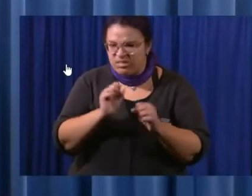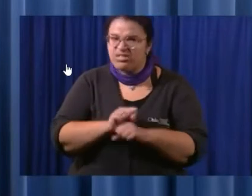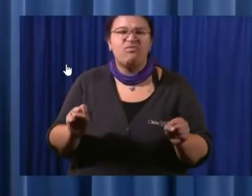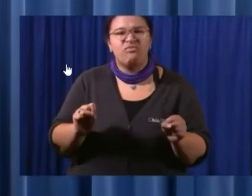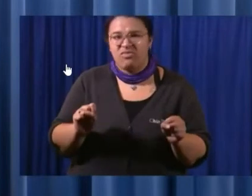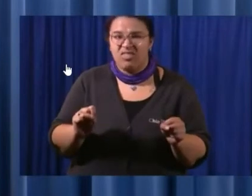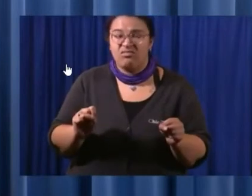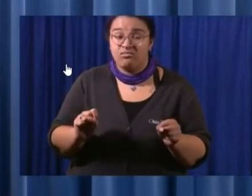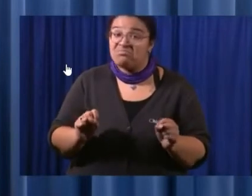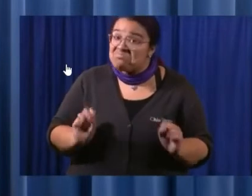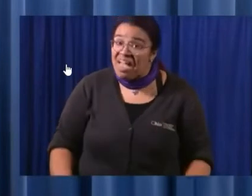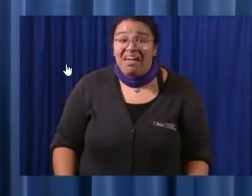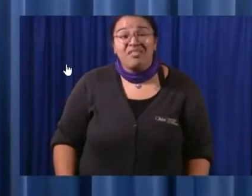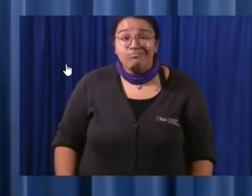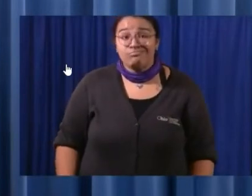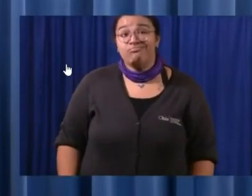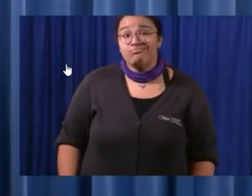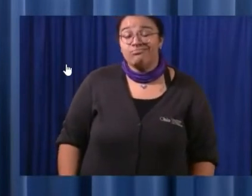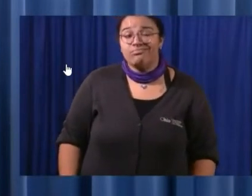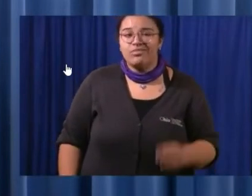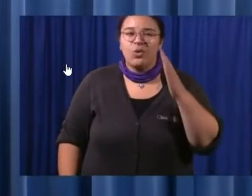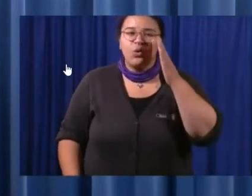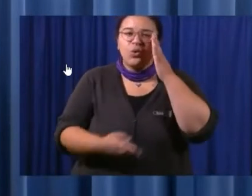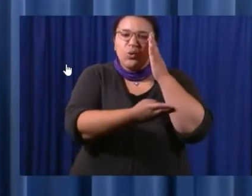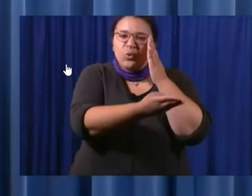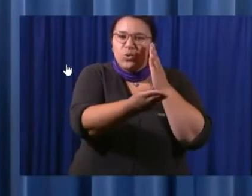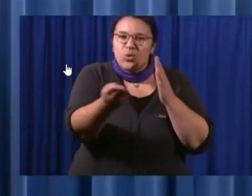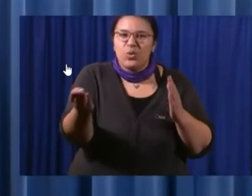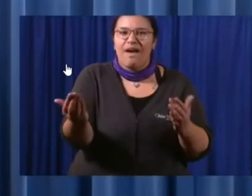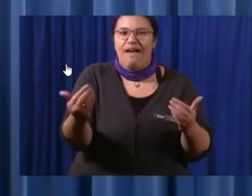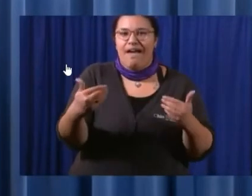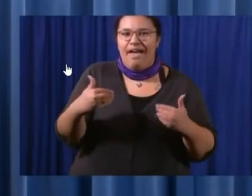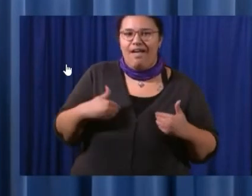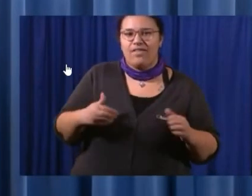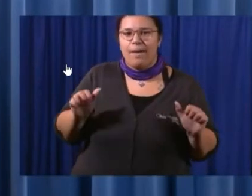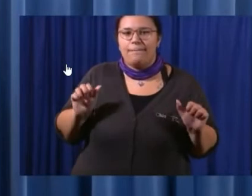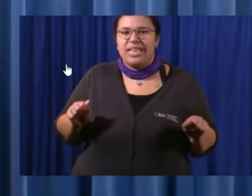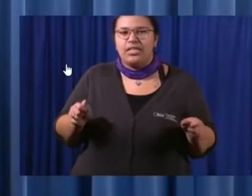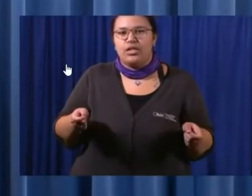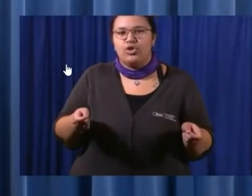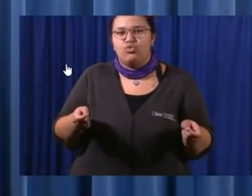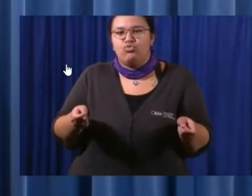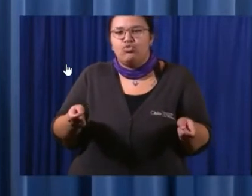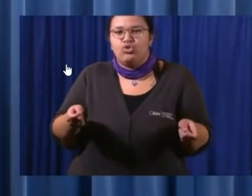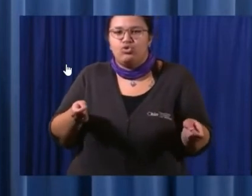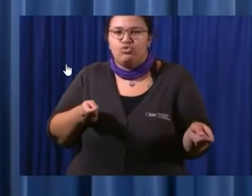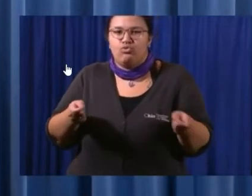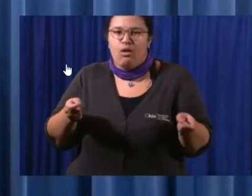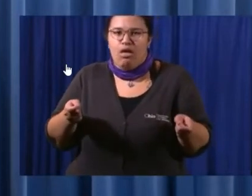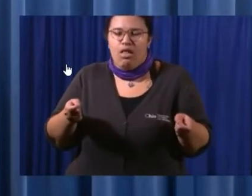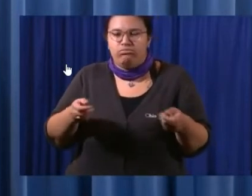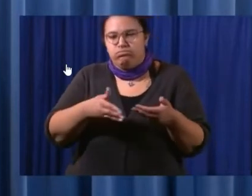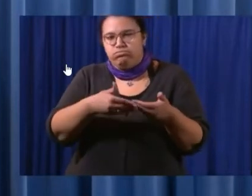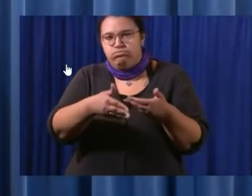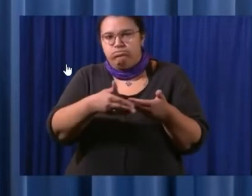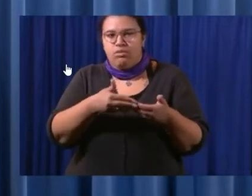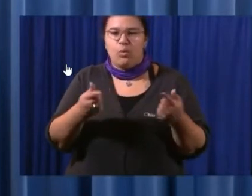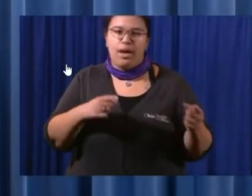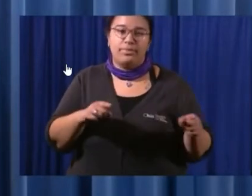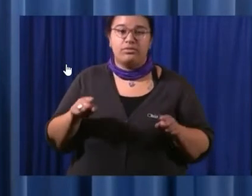So people can control this. It's their everyday activity,